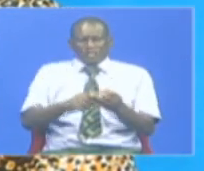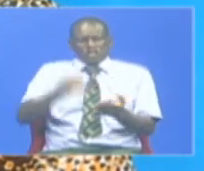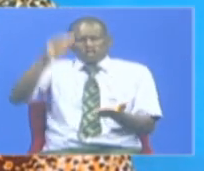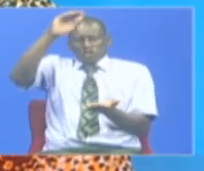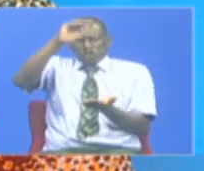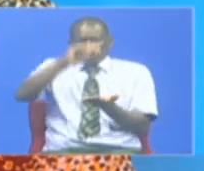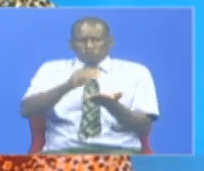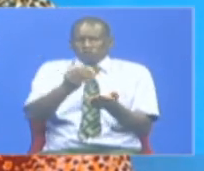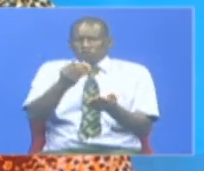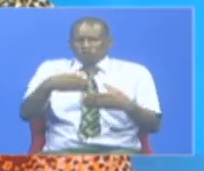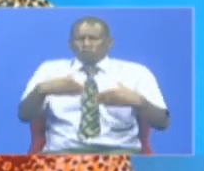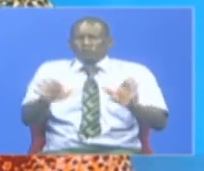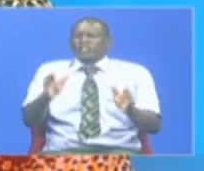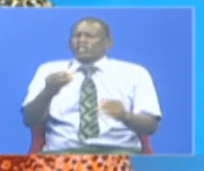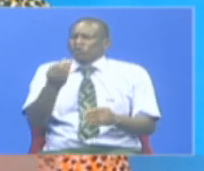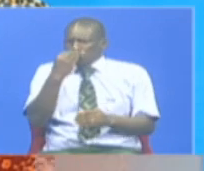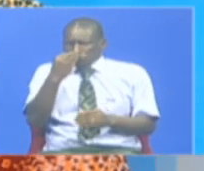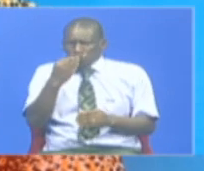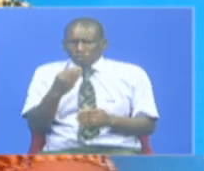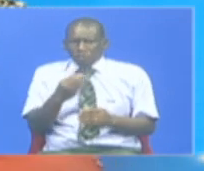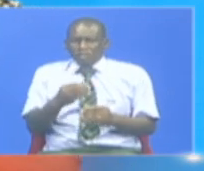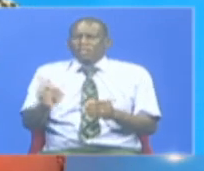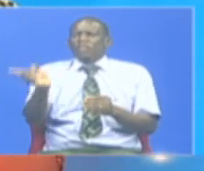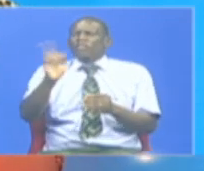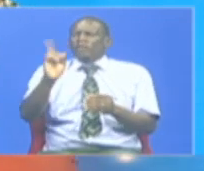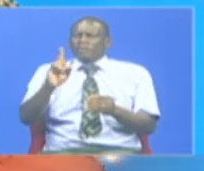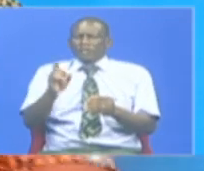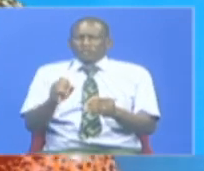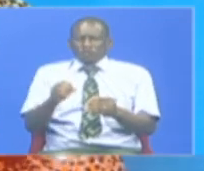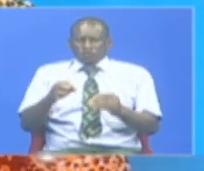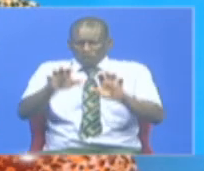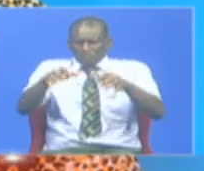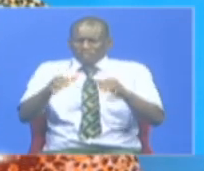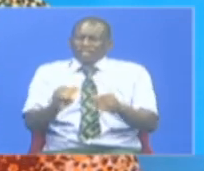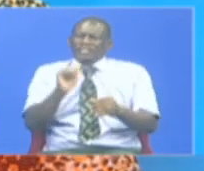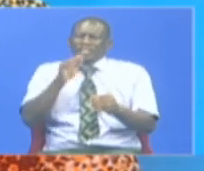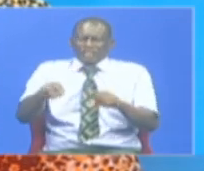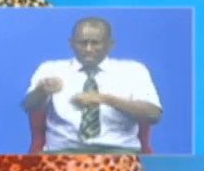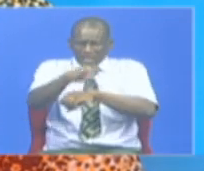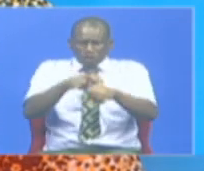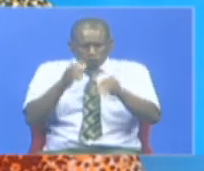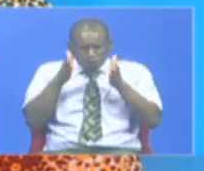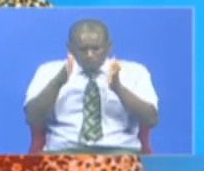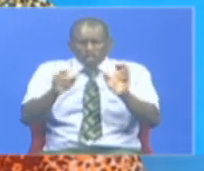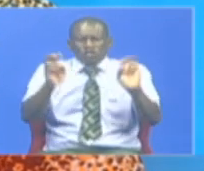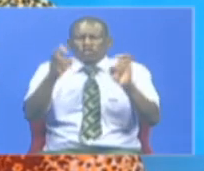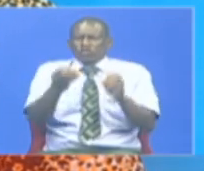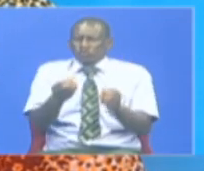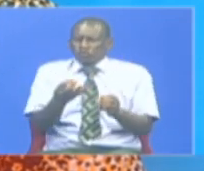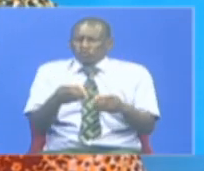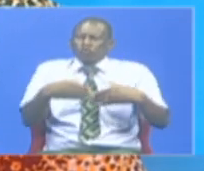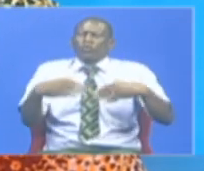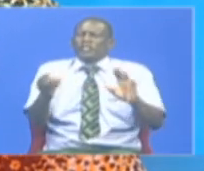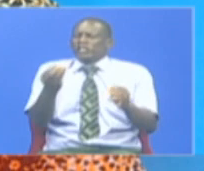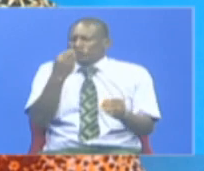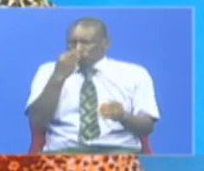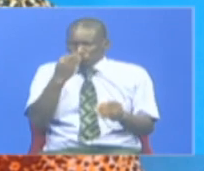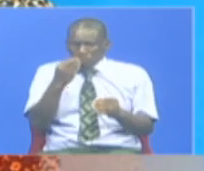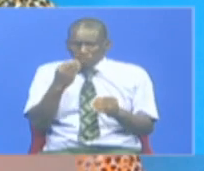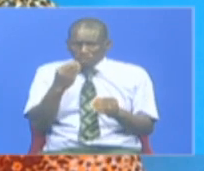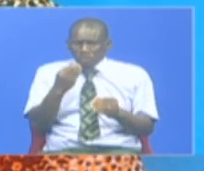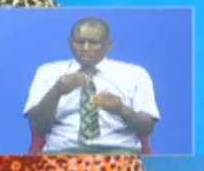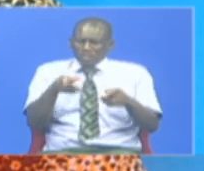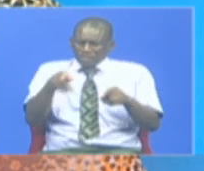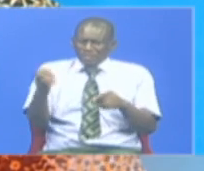of food loss and wastage. The ministry is calling national attention to the issue of food loss and wastage. Earlier